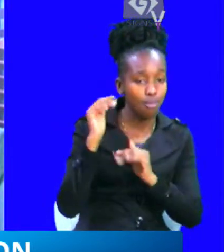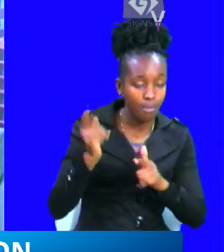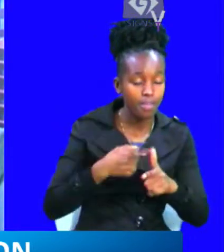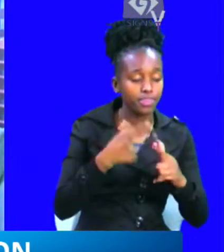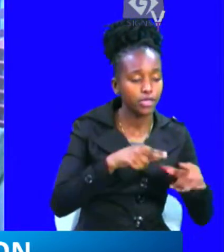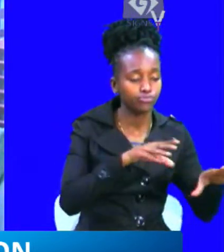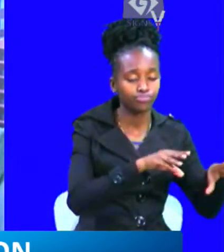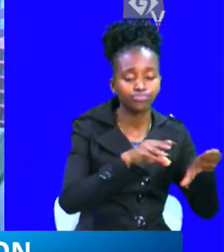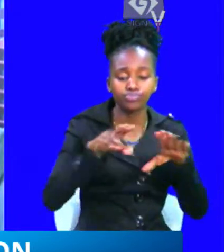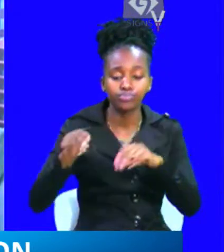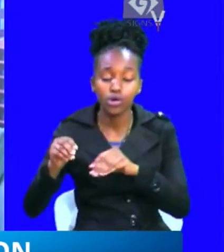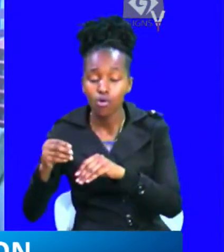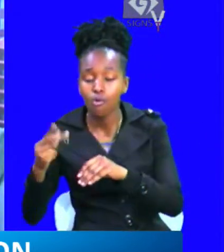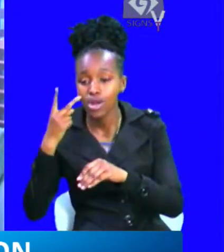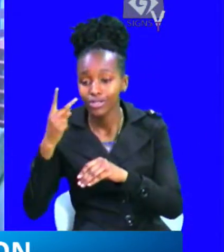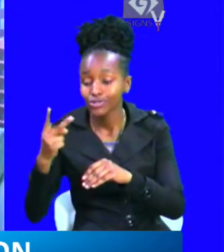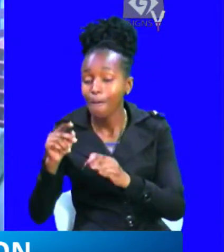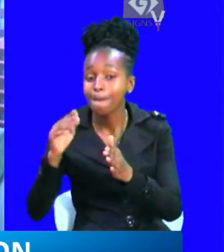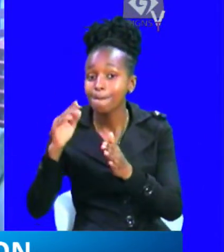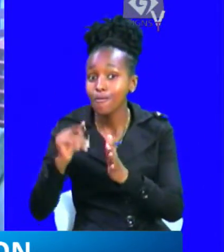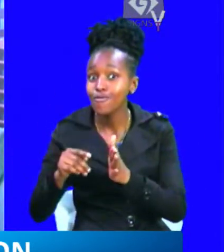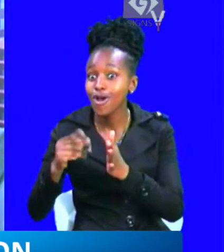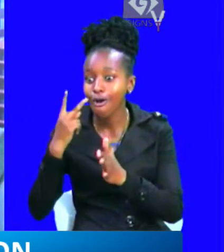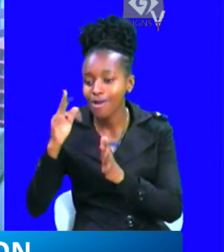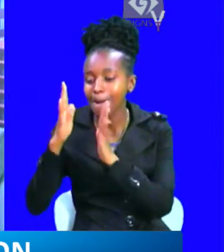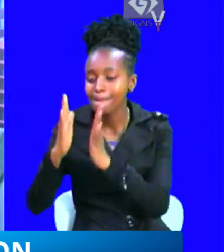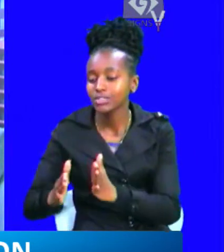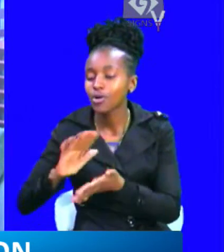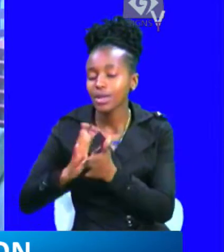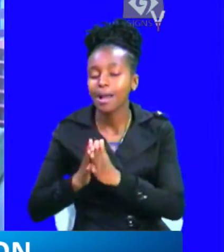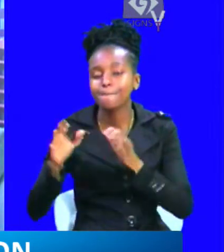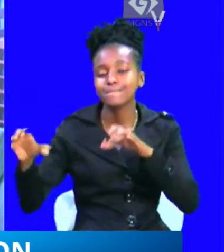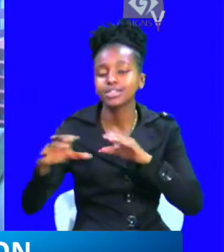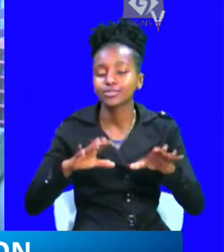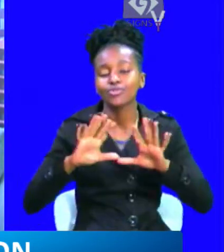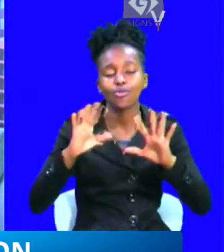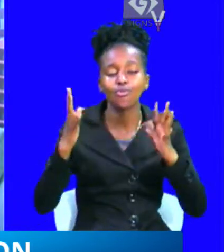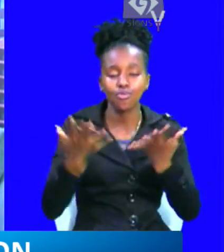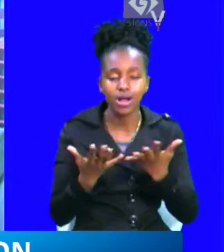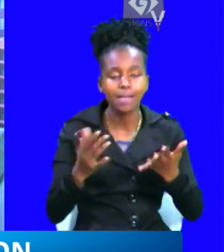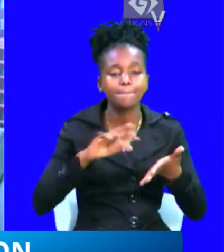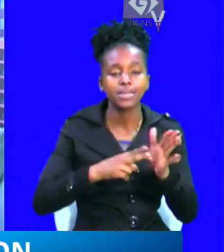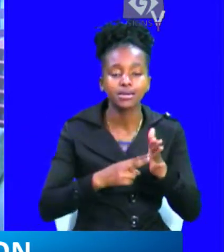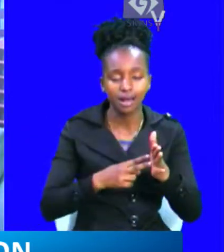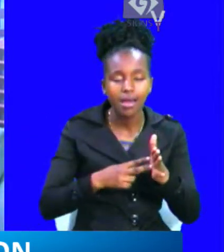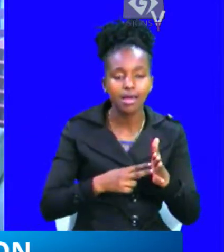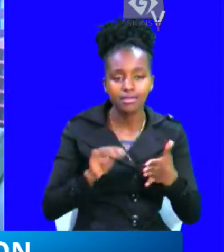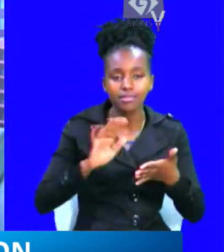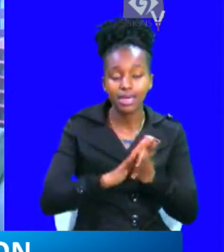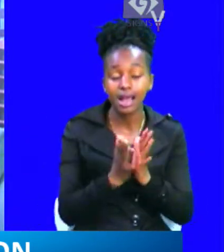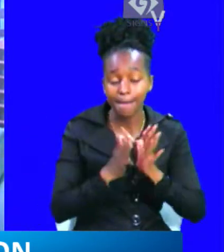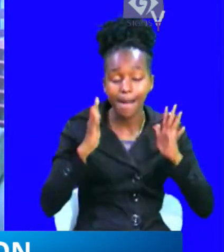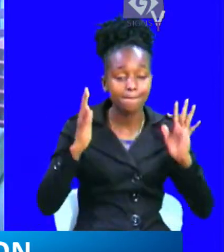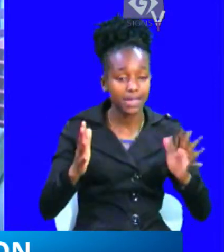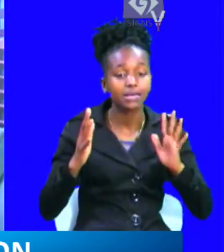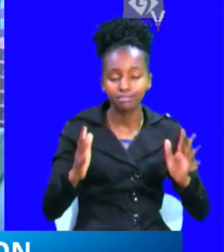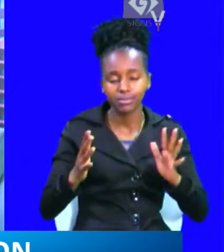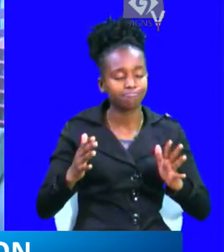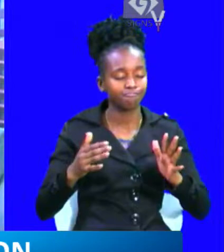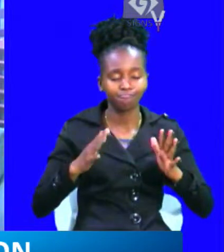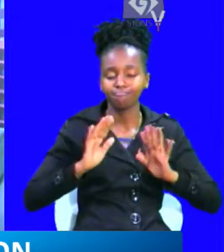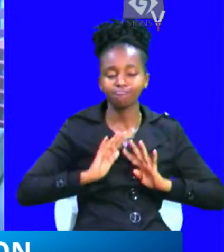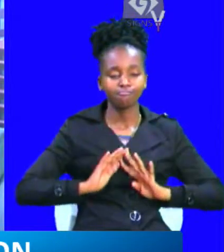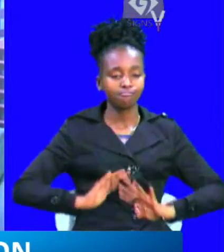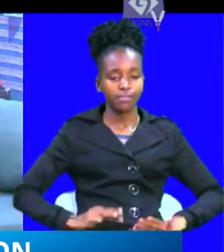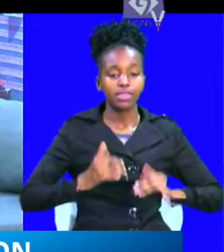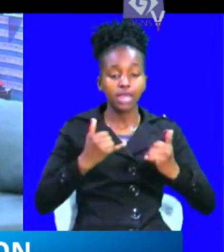who's quite marketable worldwide. That will be our biggest satisfaction. What is the